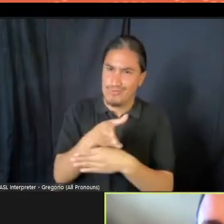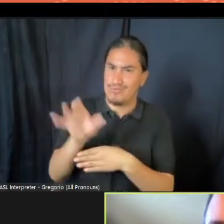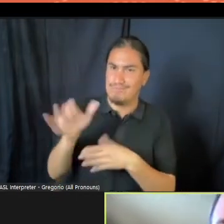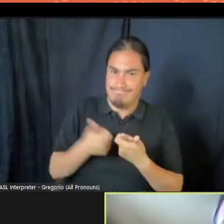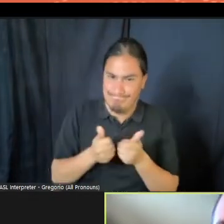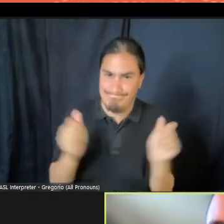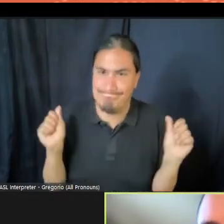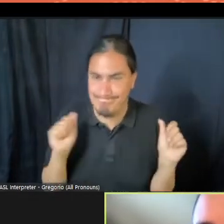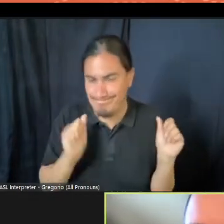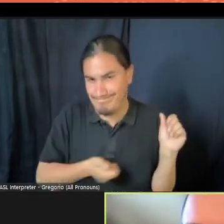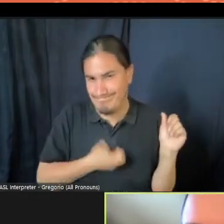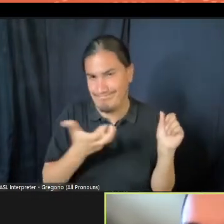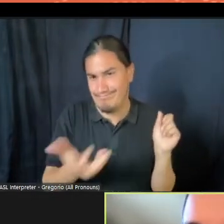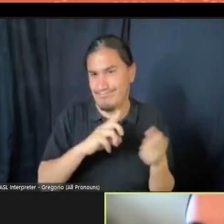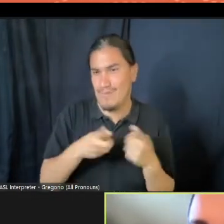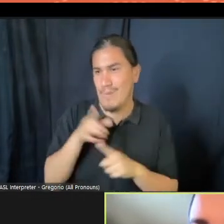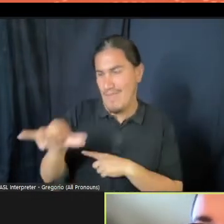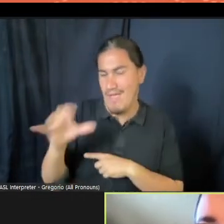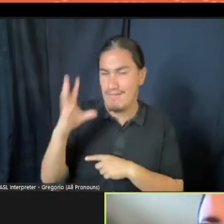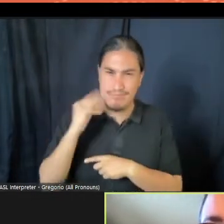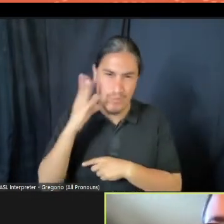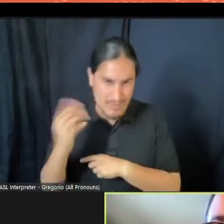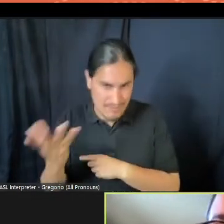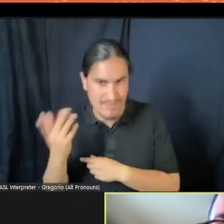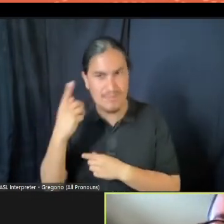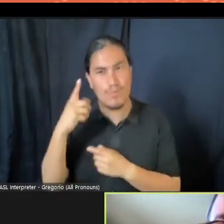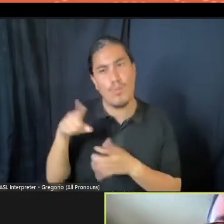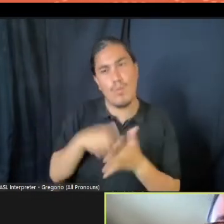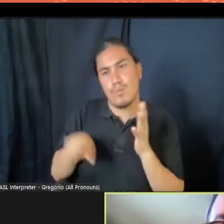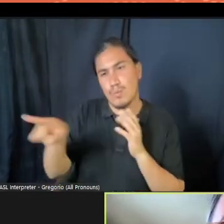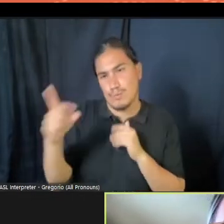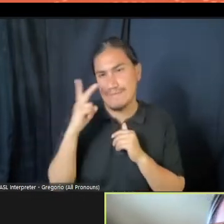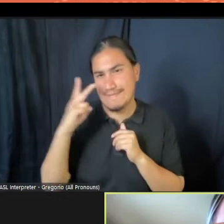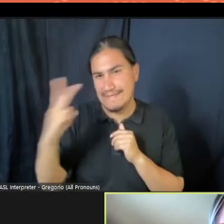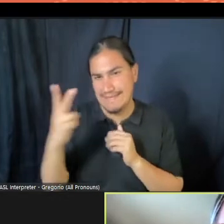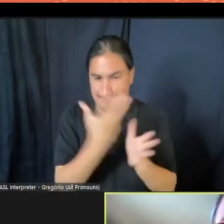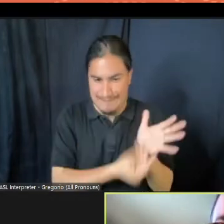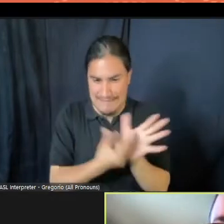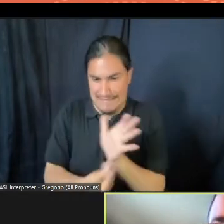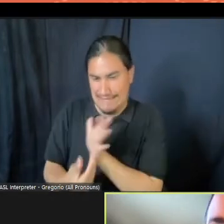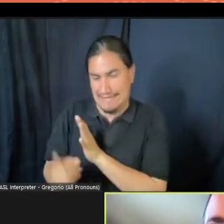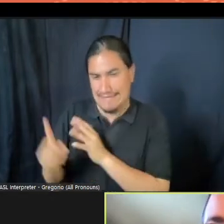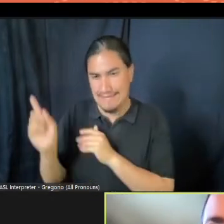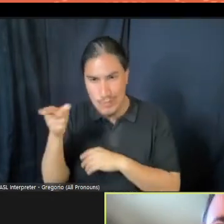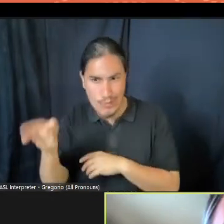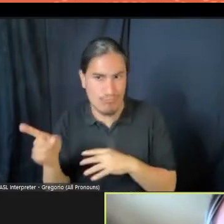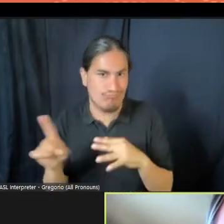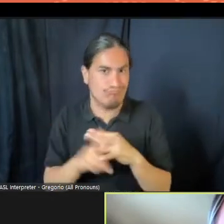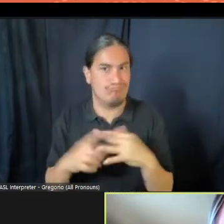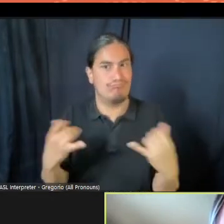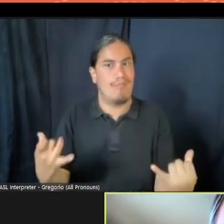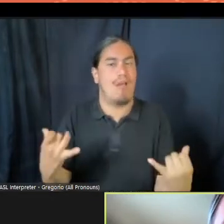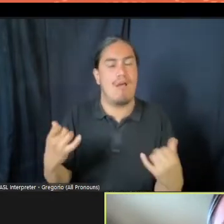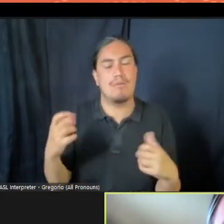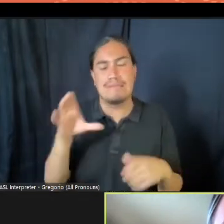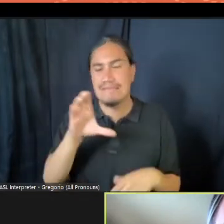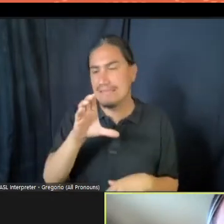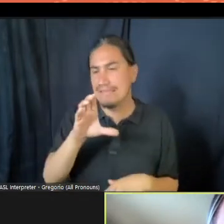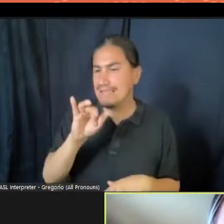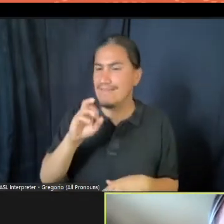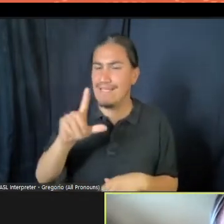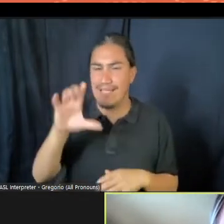about, you know, what has shifted for you and what you see missing and where you are now. Civic